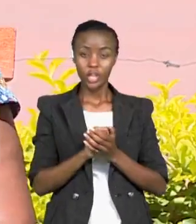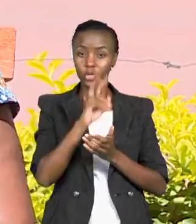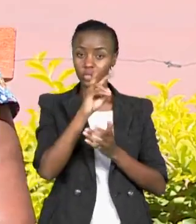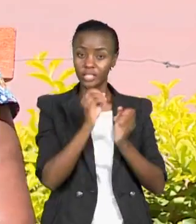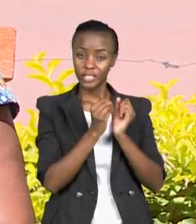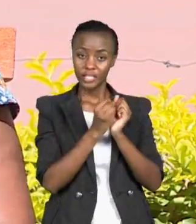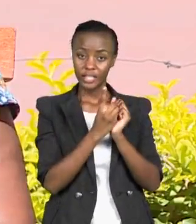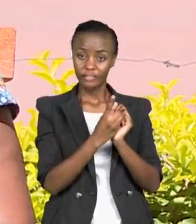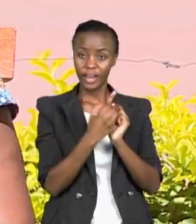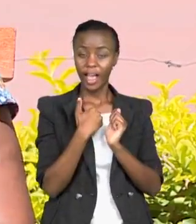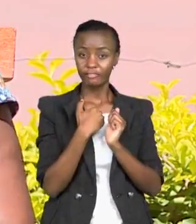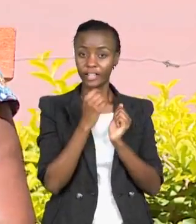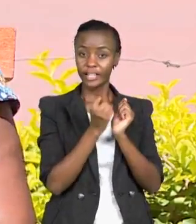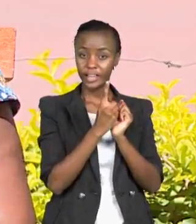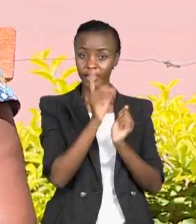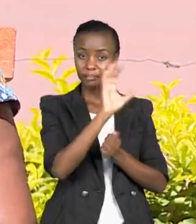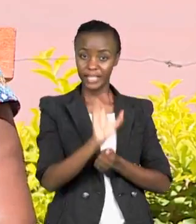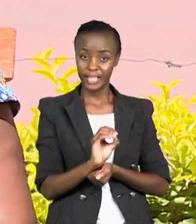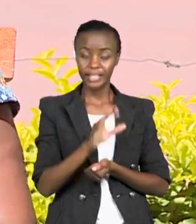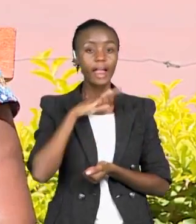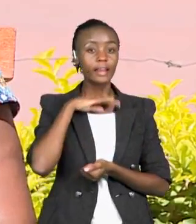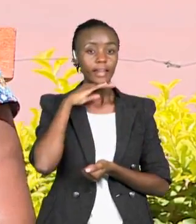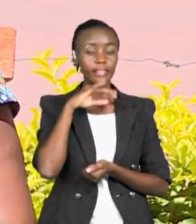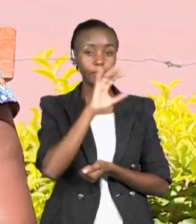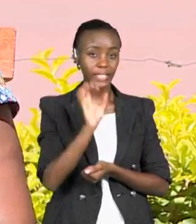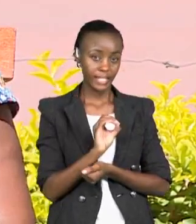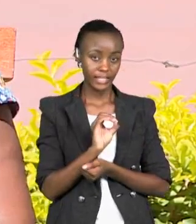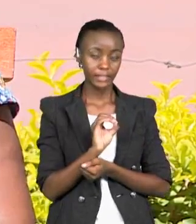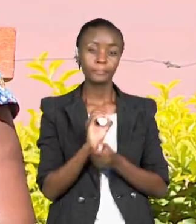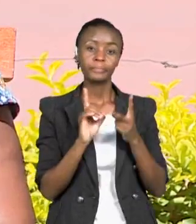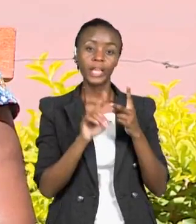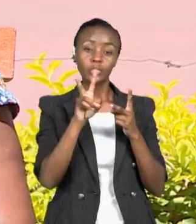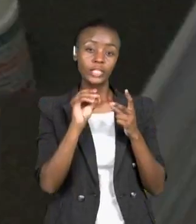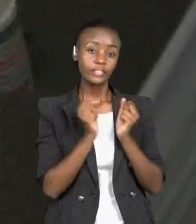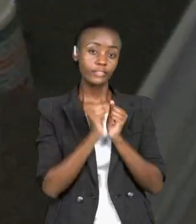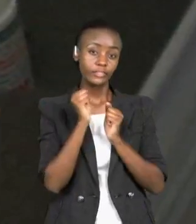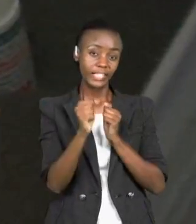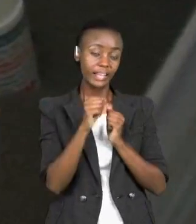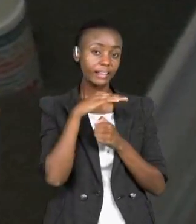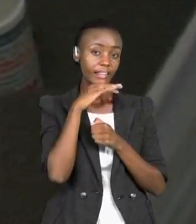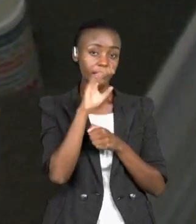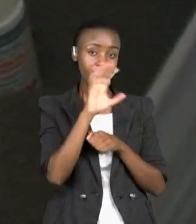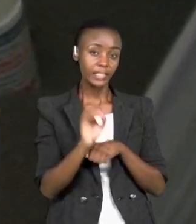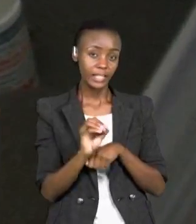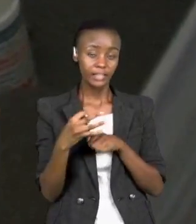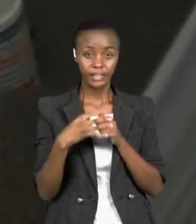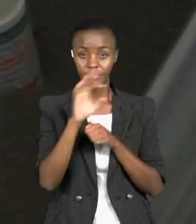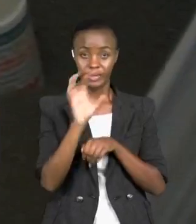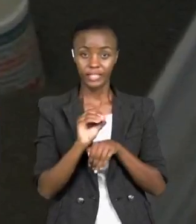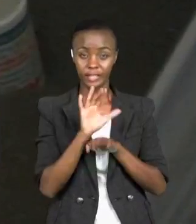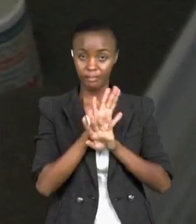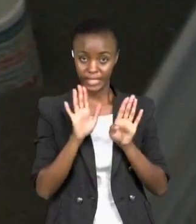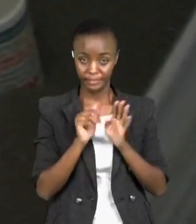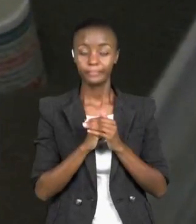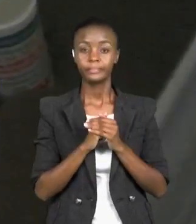at 11%. And then in 2015, the prevalence was at 8%. What